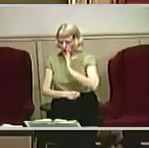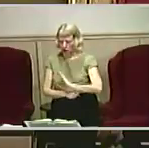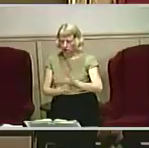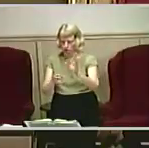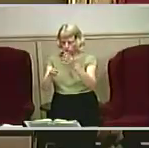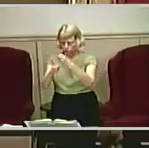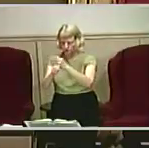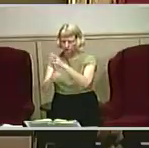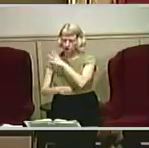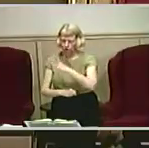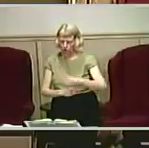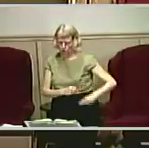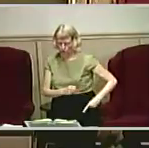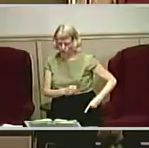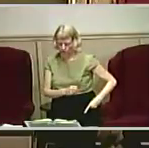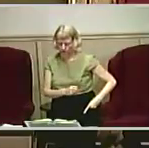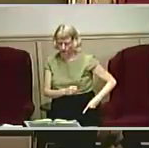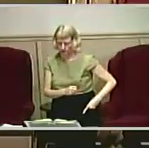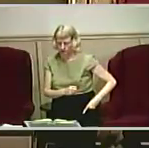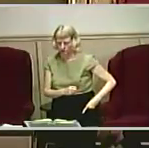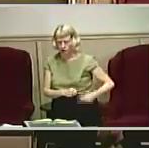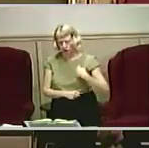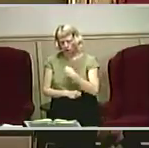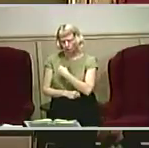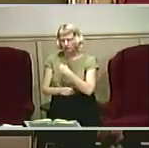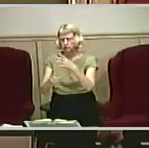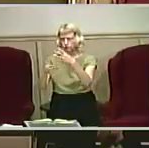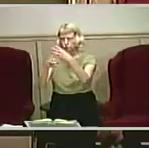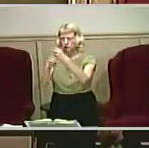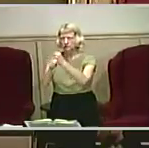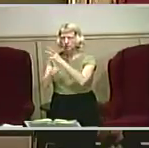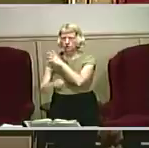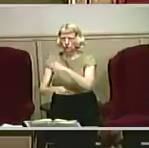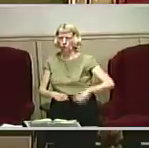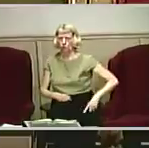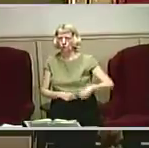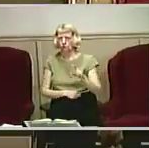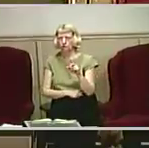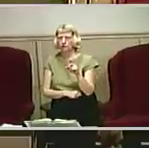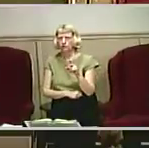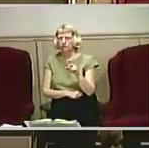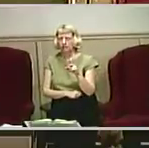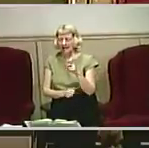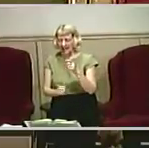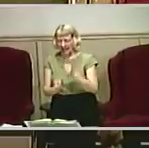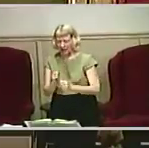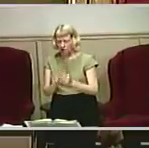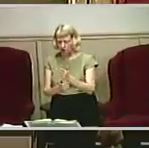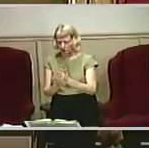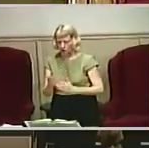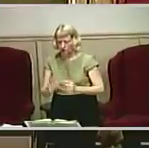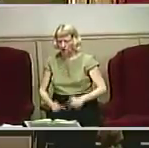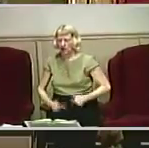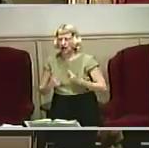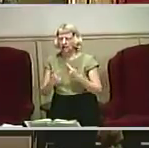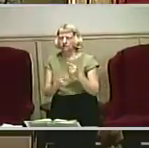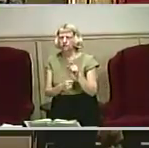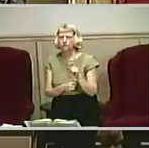Trust in the Lord. Are we trusting in the Lord in every aspect of our